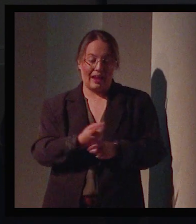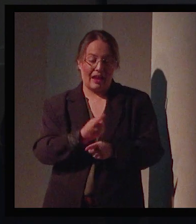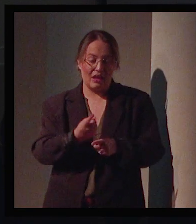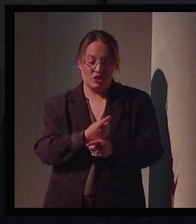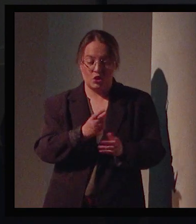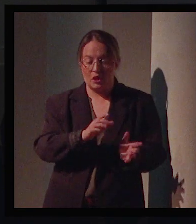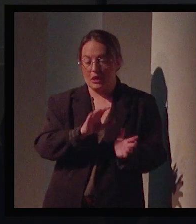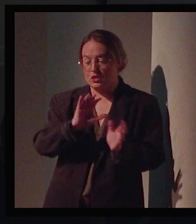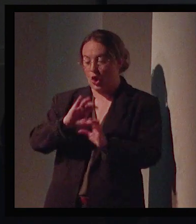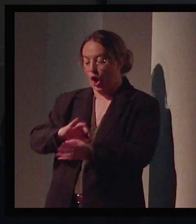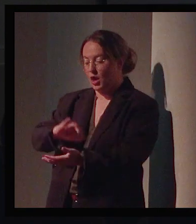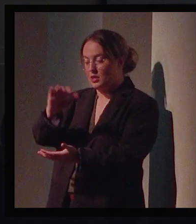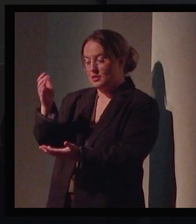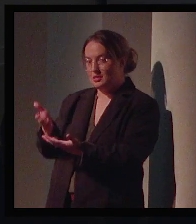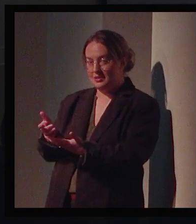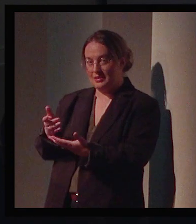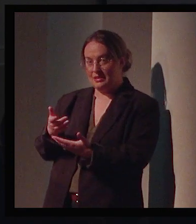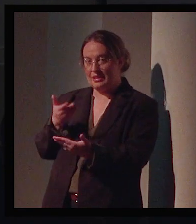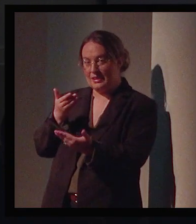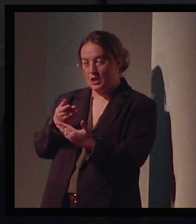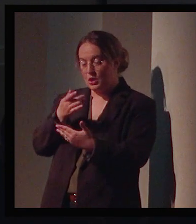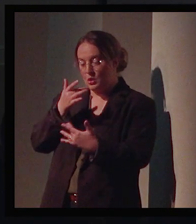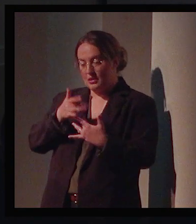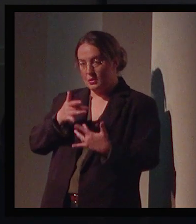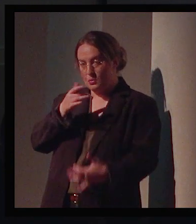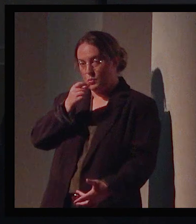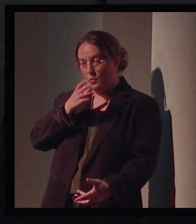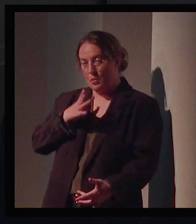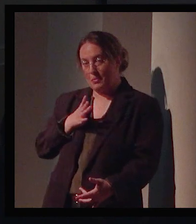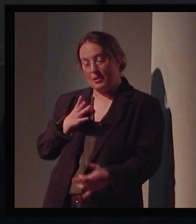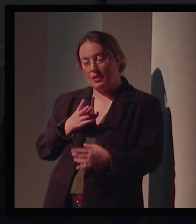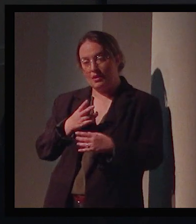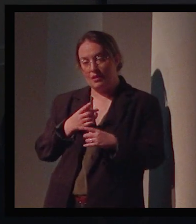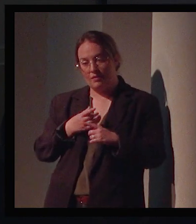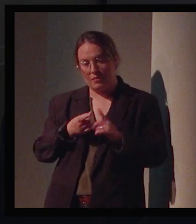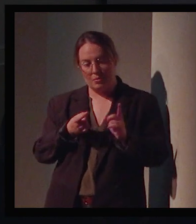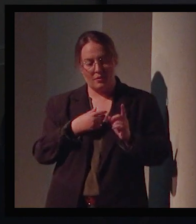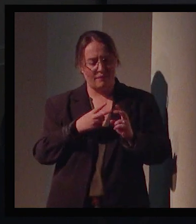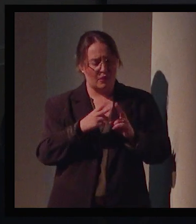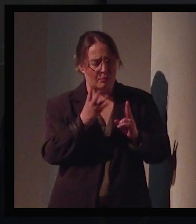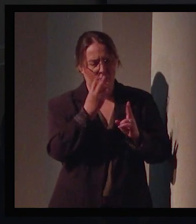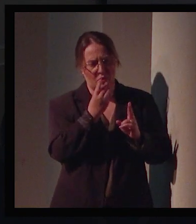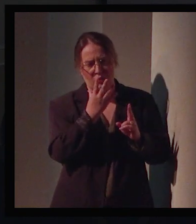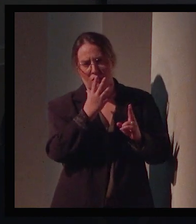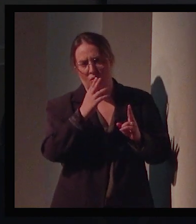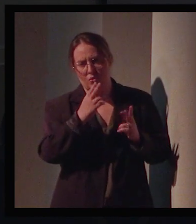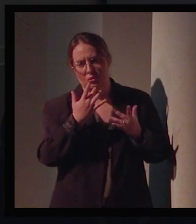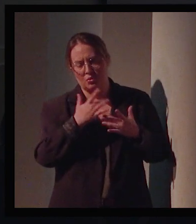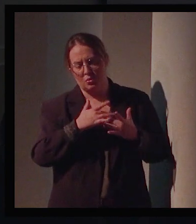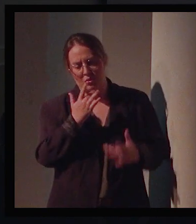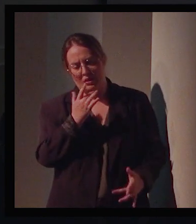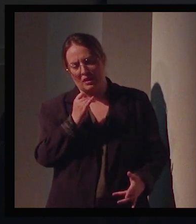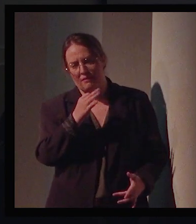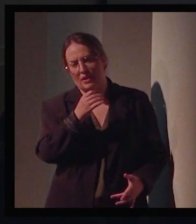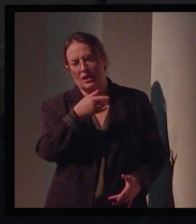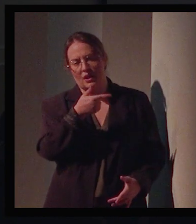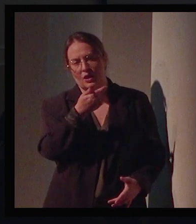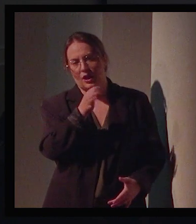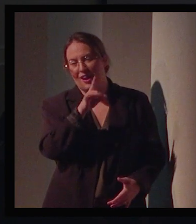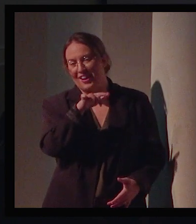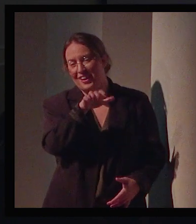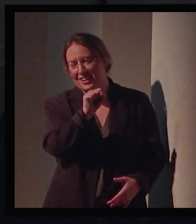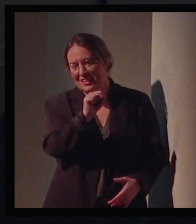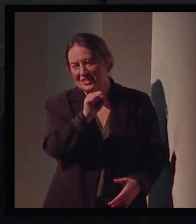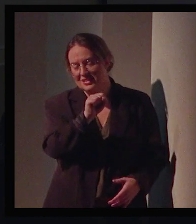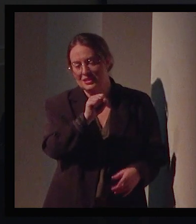nude woman. So from the sublime nudity of a goddess in an idyllic glade, Manet